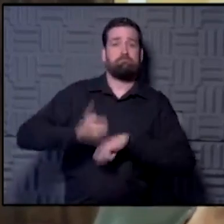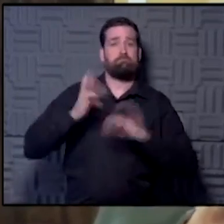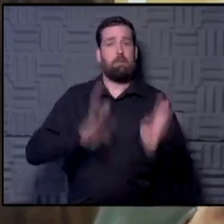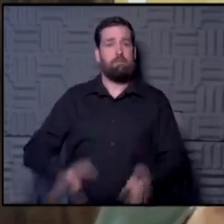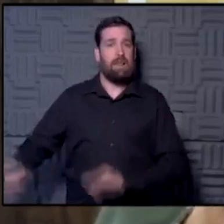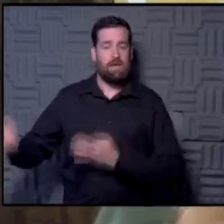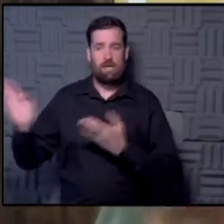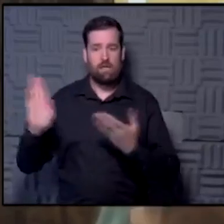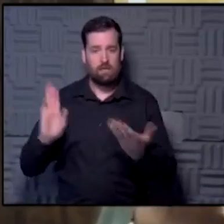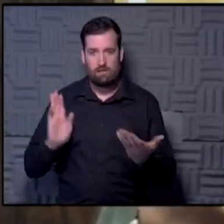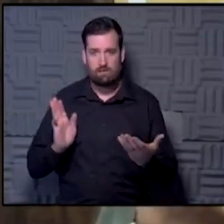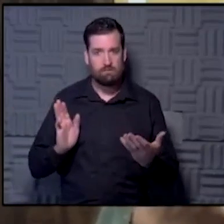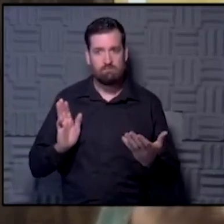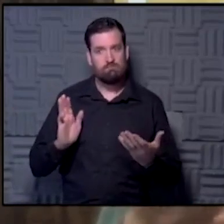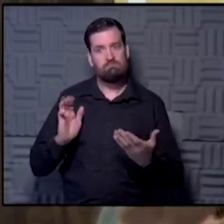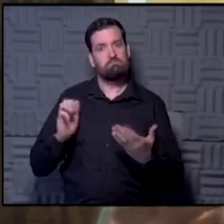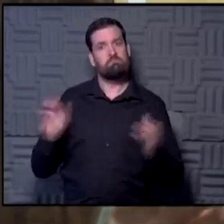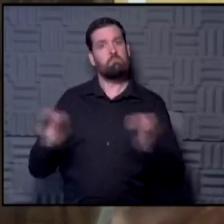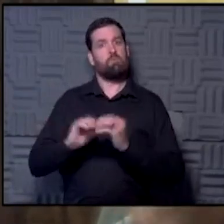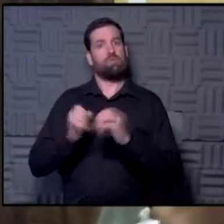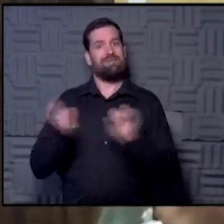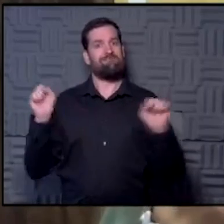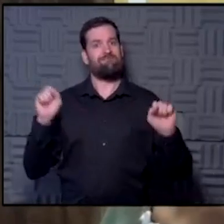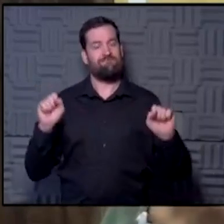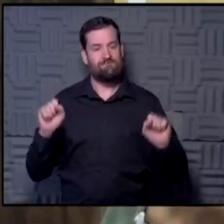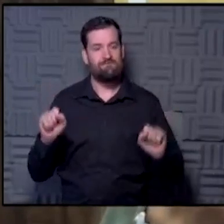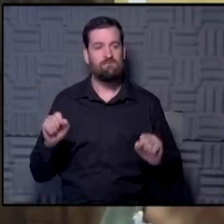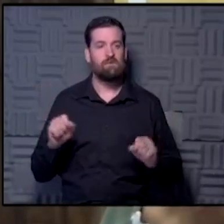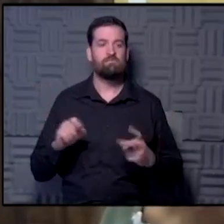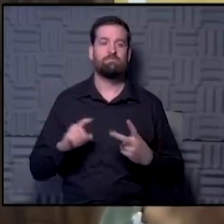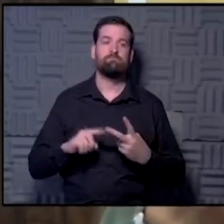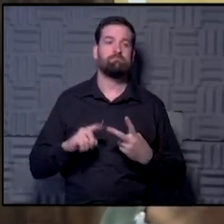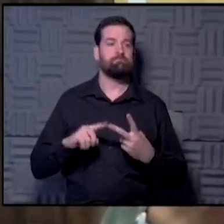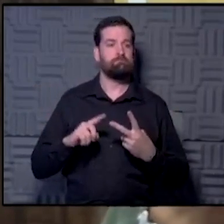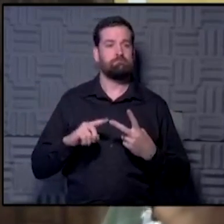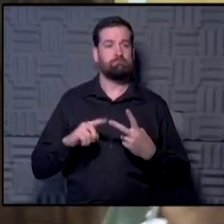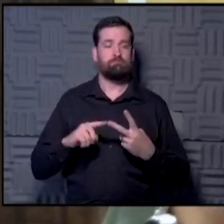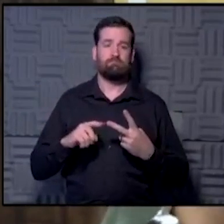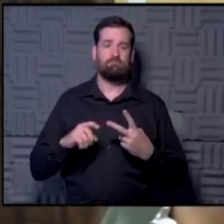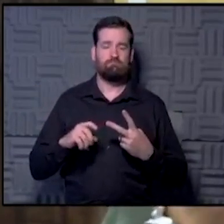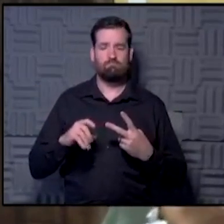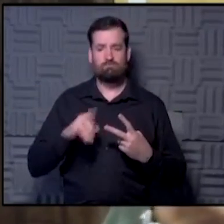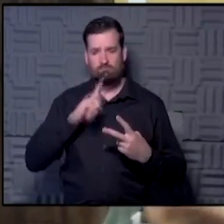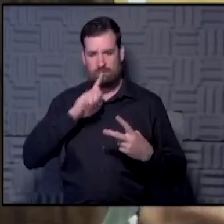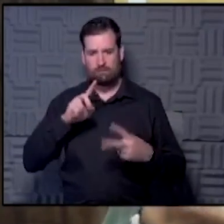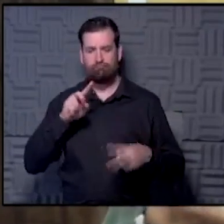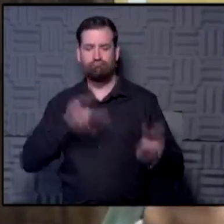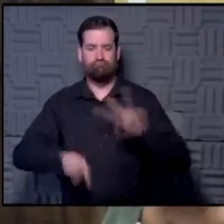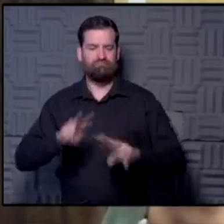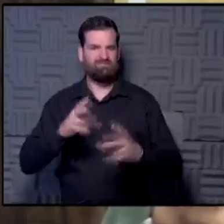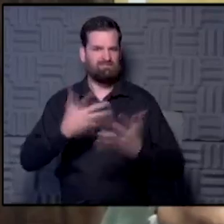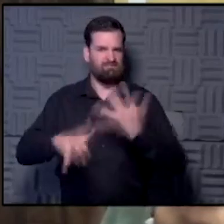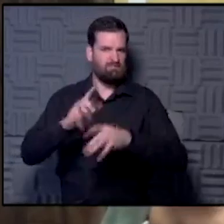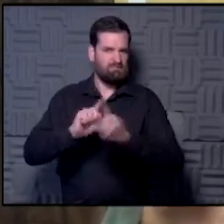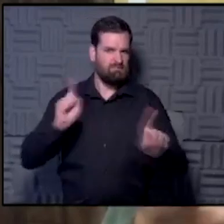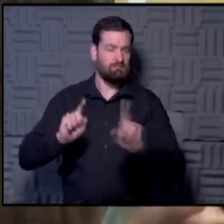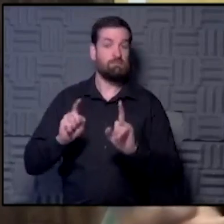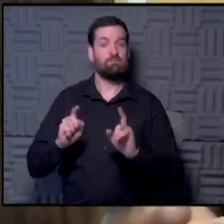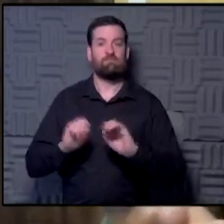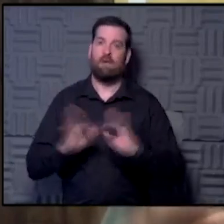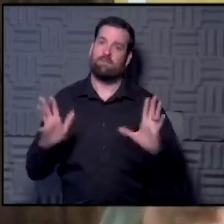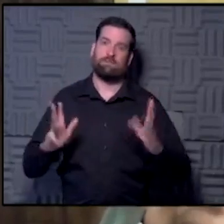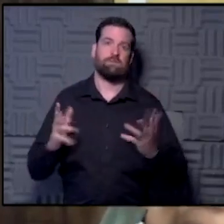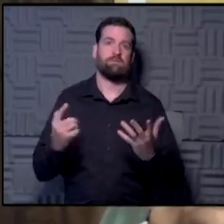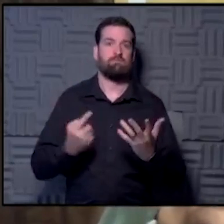essentially helped us be more safe, still be able to really look at distancing. Physical distancing is obviously something that